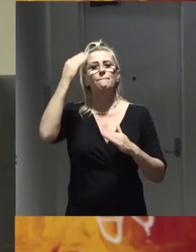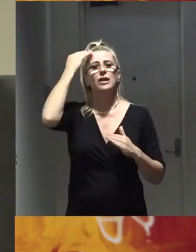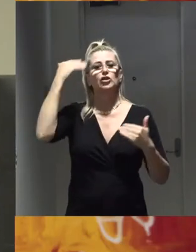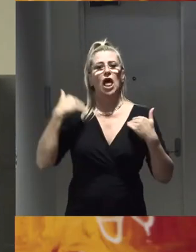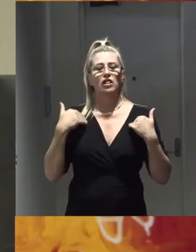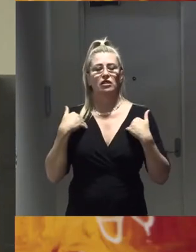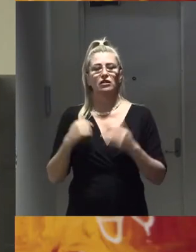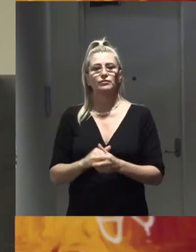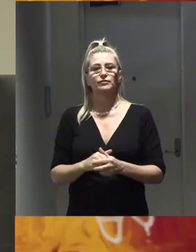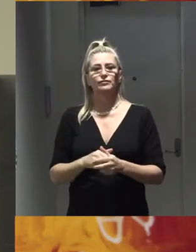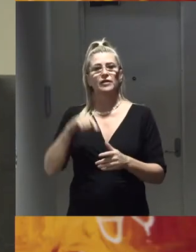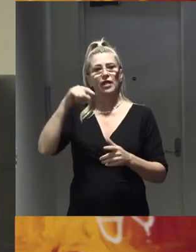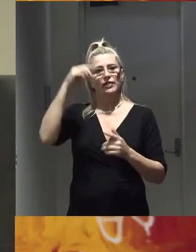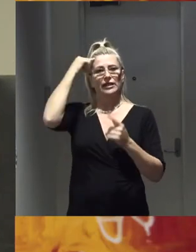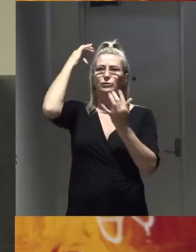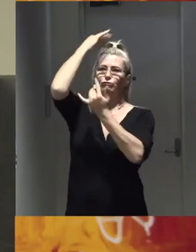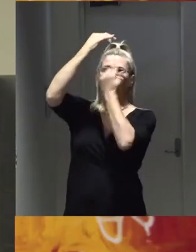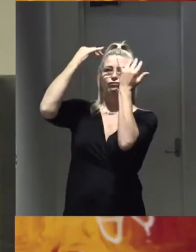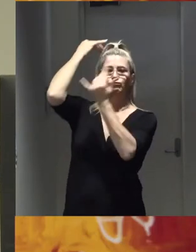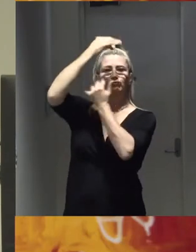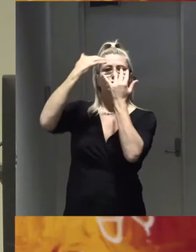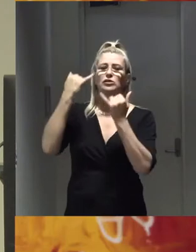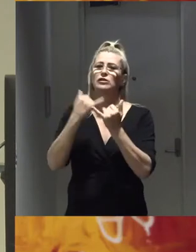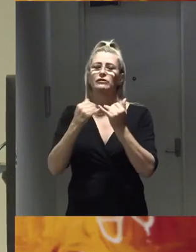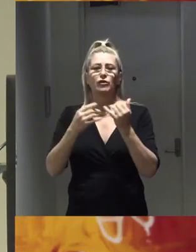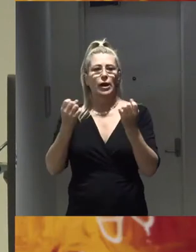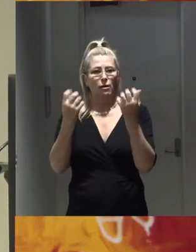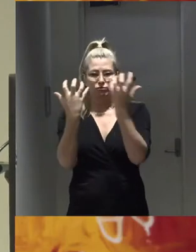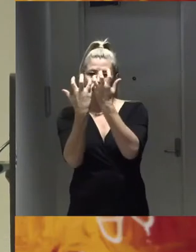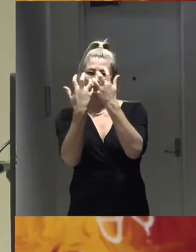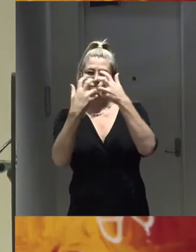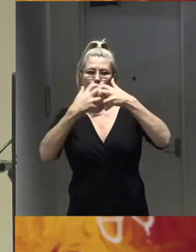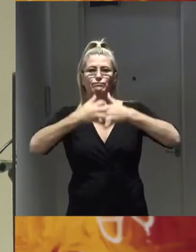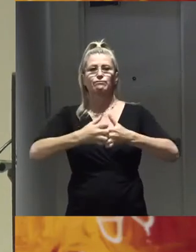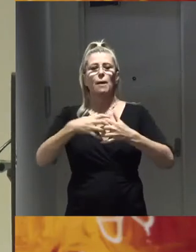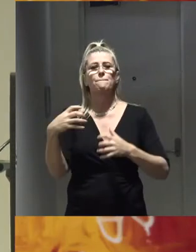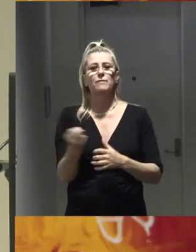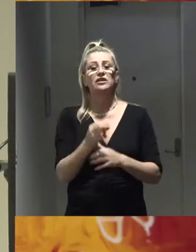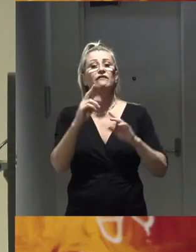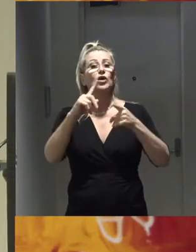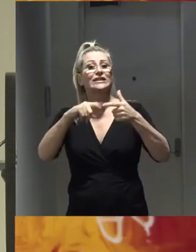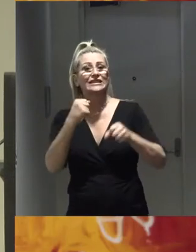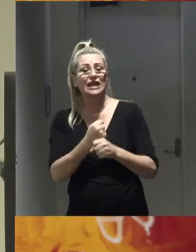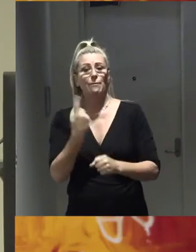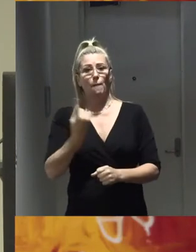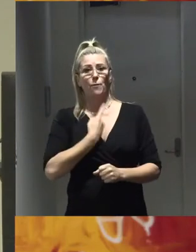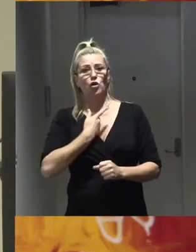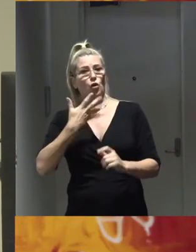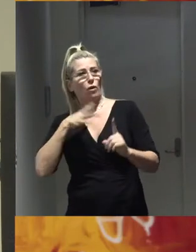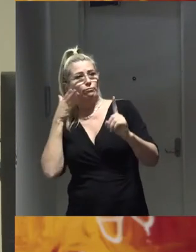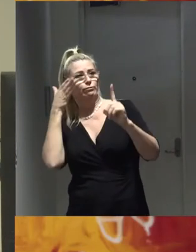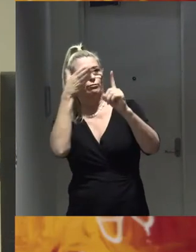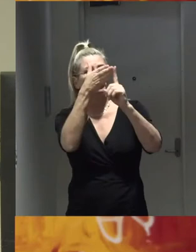These psychological processes are integral to each other. For instance, personal strivings, aspirations, and